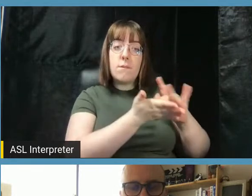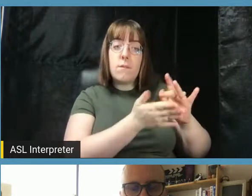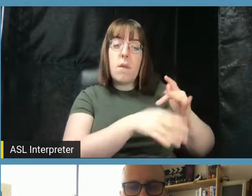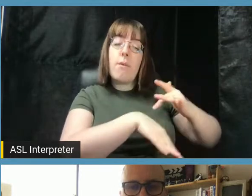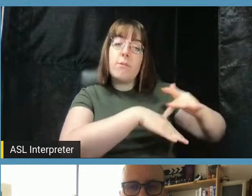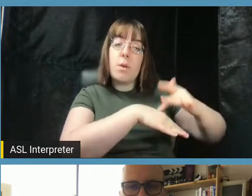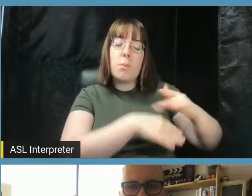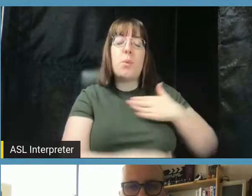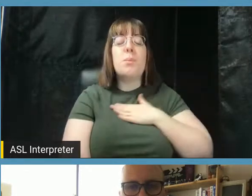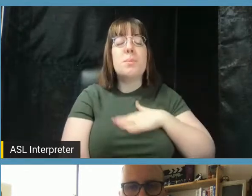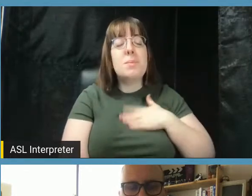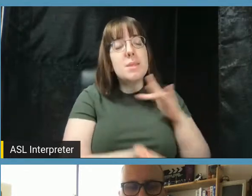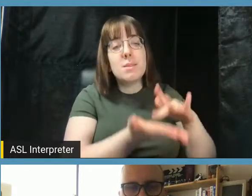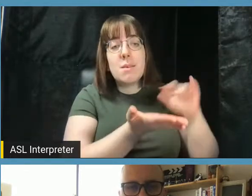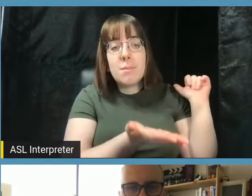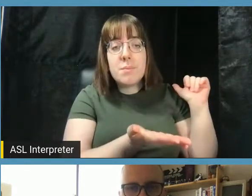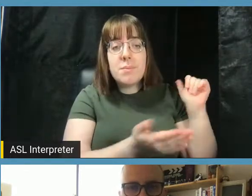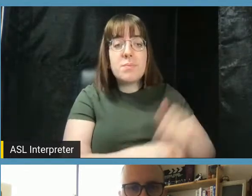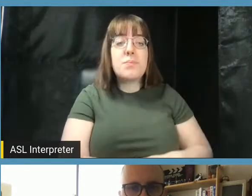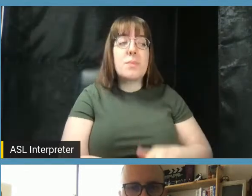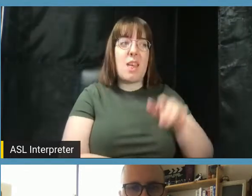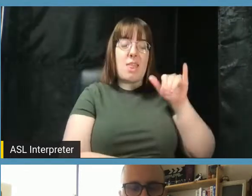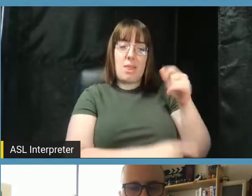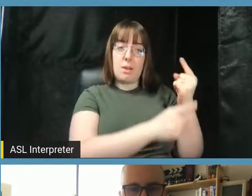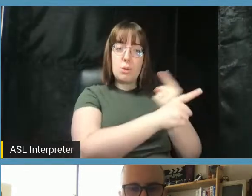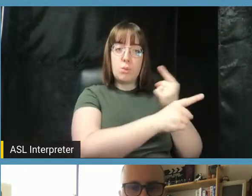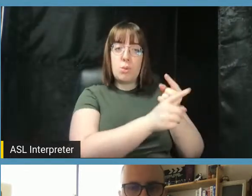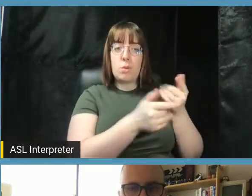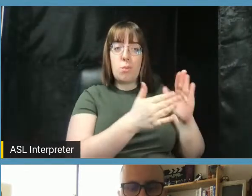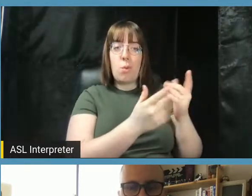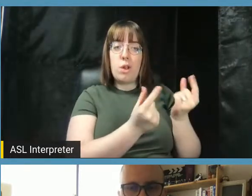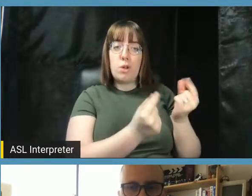it exposes correctly to assistive technologies.